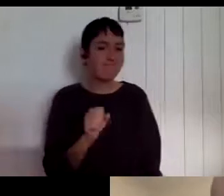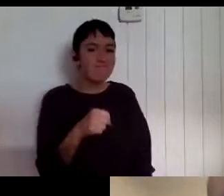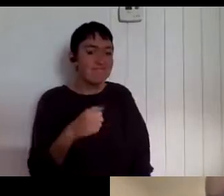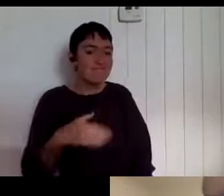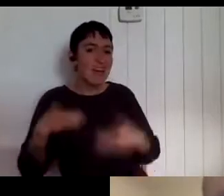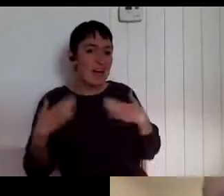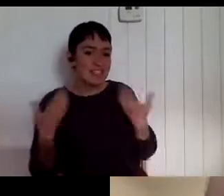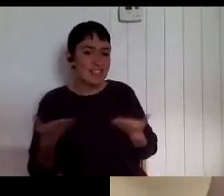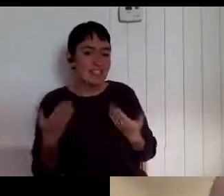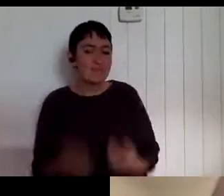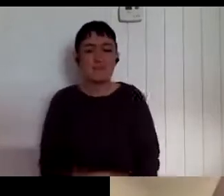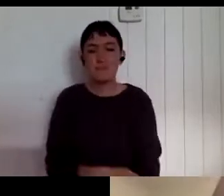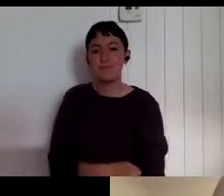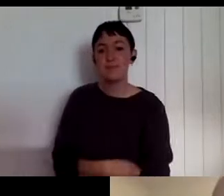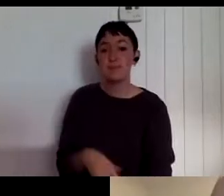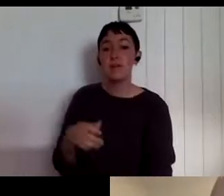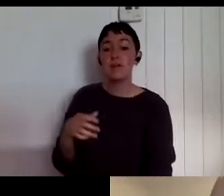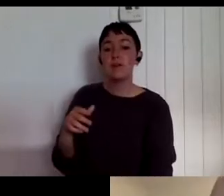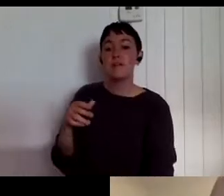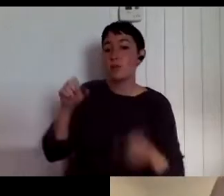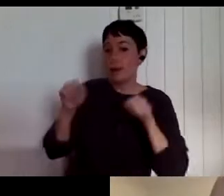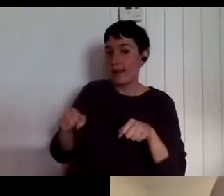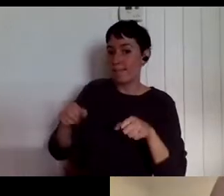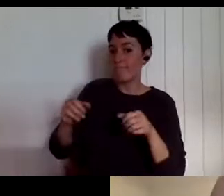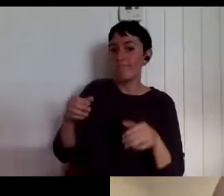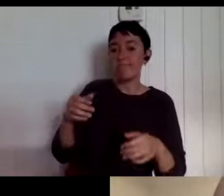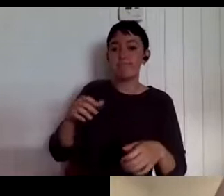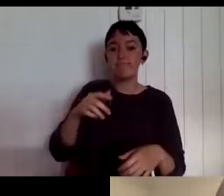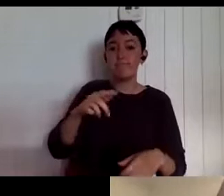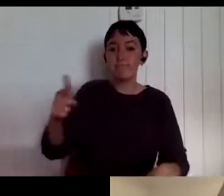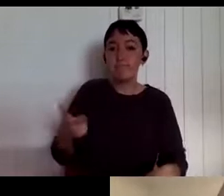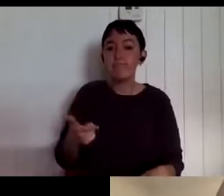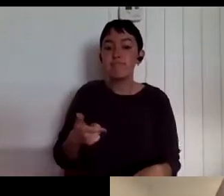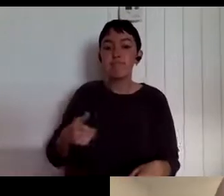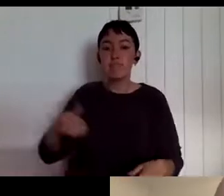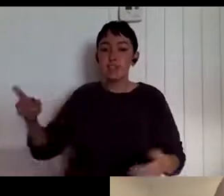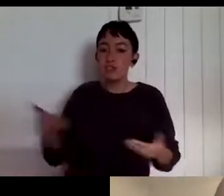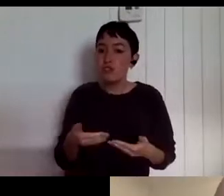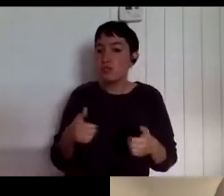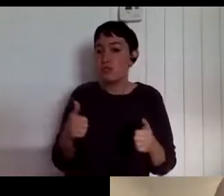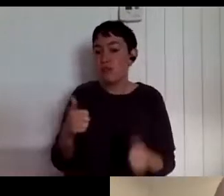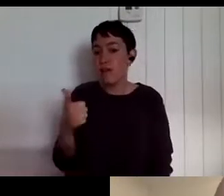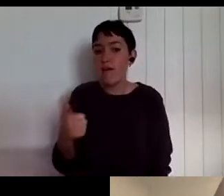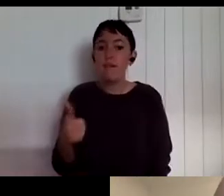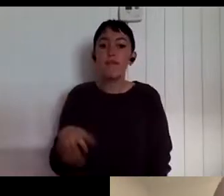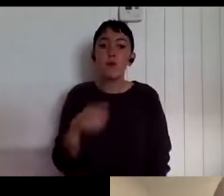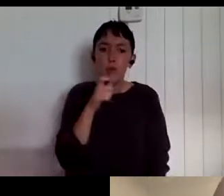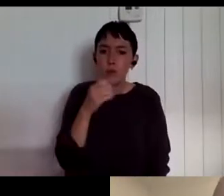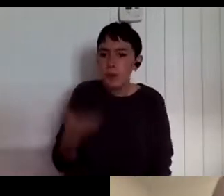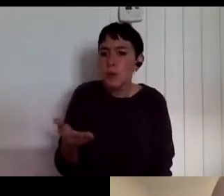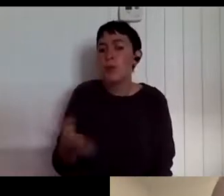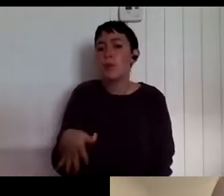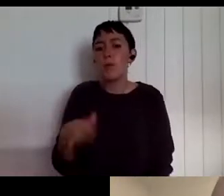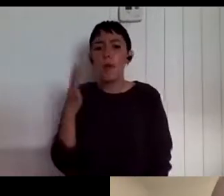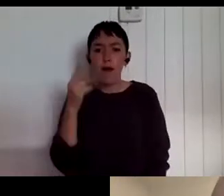So do each of you want to introduce yourselves, say who you are, what you do, and why you like it, and then we'll launch into Q&A? Perfect.